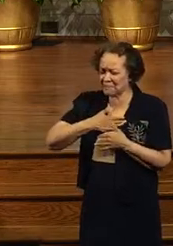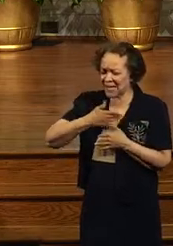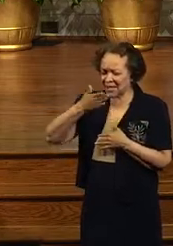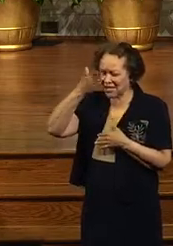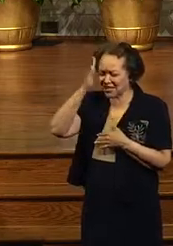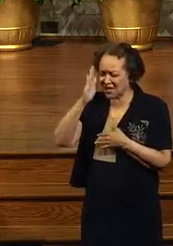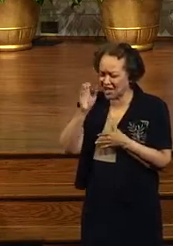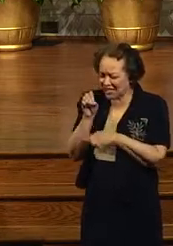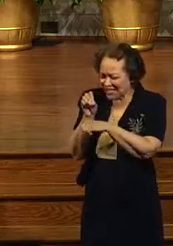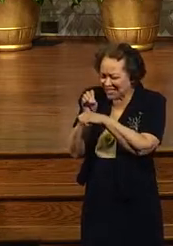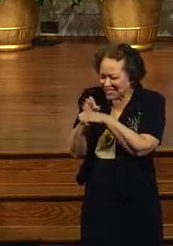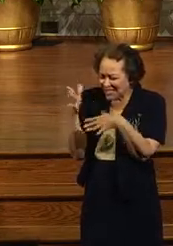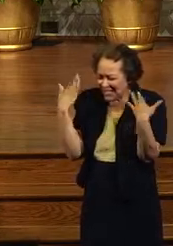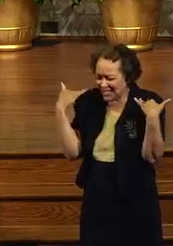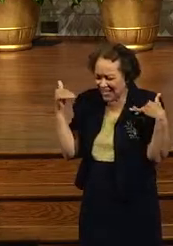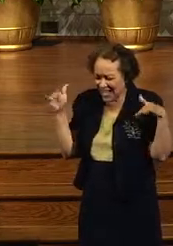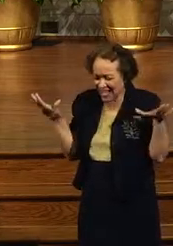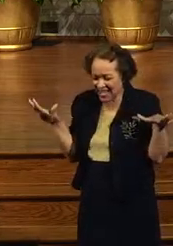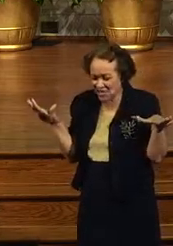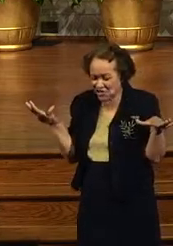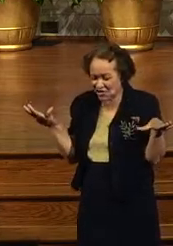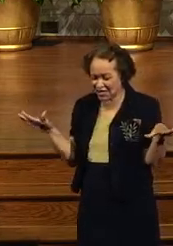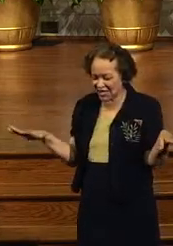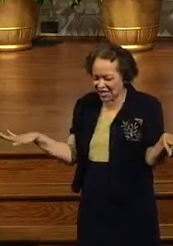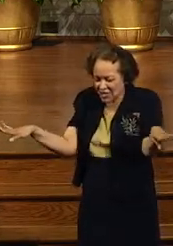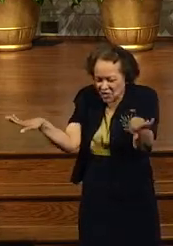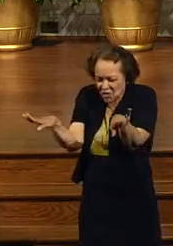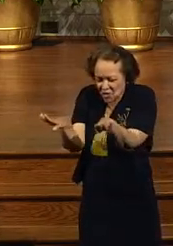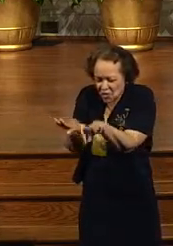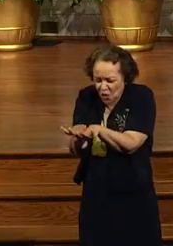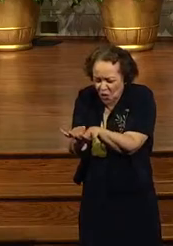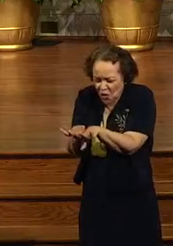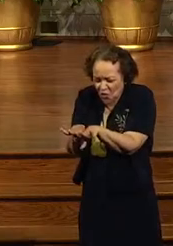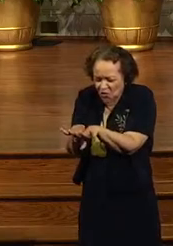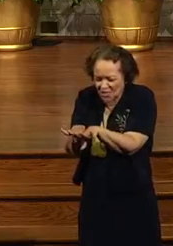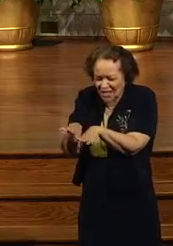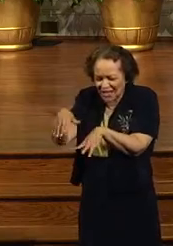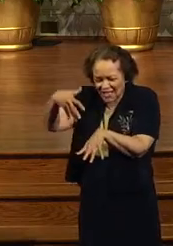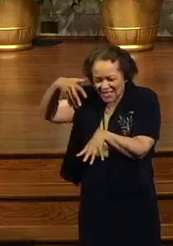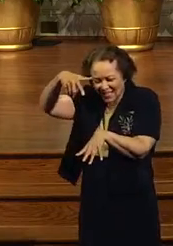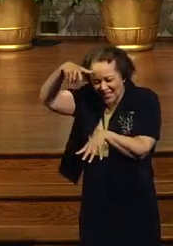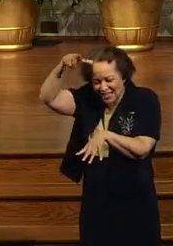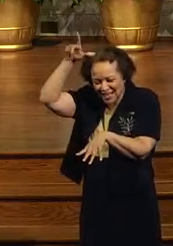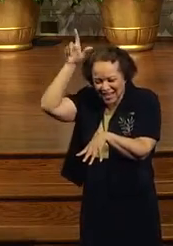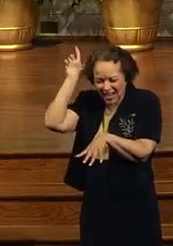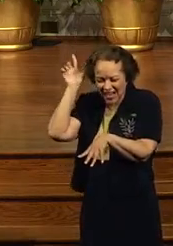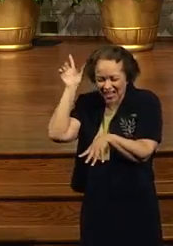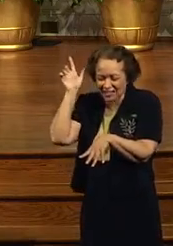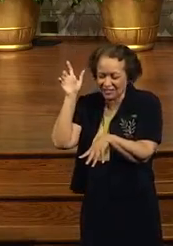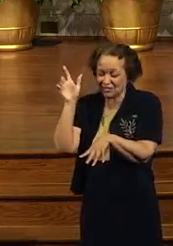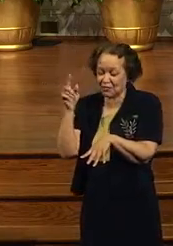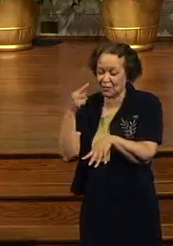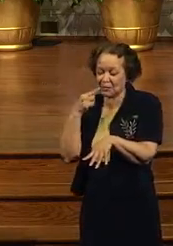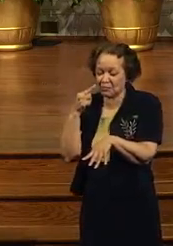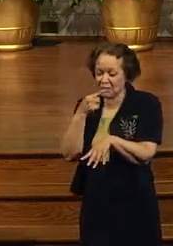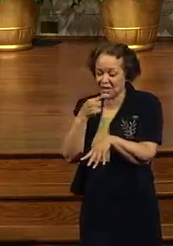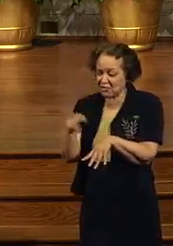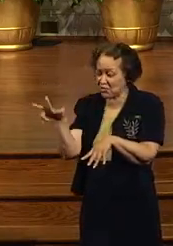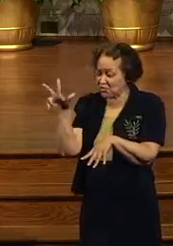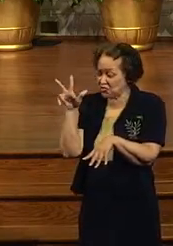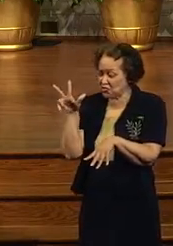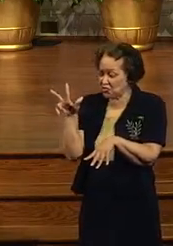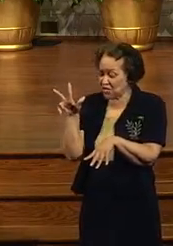an angel and shut the lion's mouth. Nebuchadnezzar had the title, but the three Hebrew